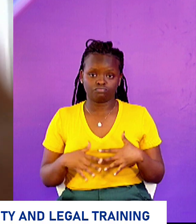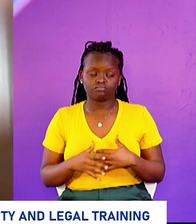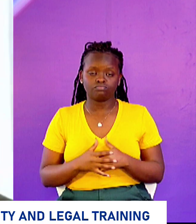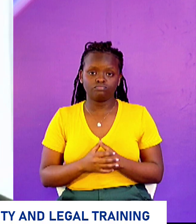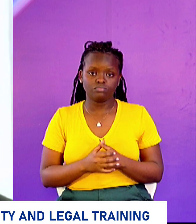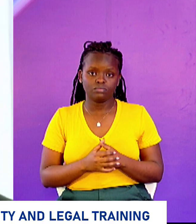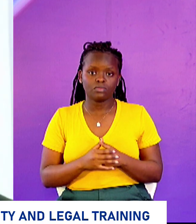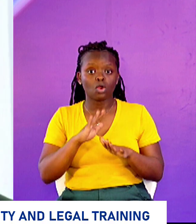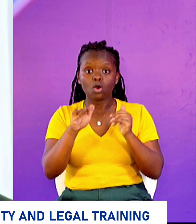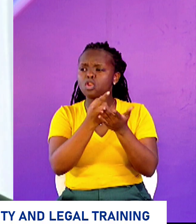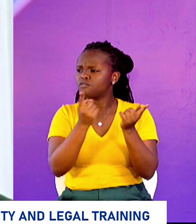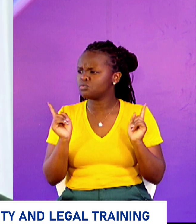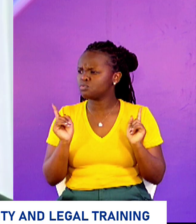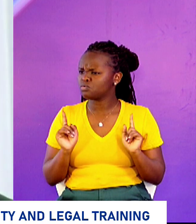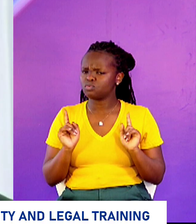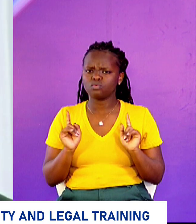it's all of you.